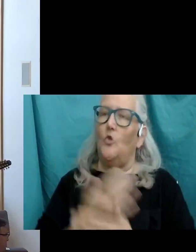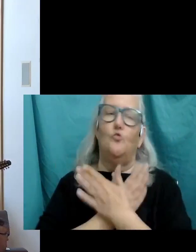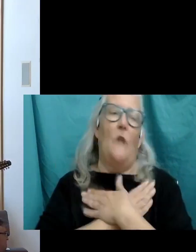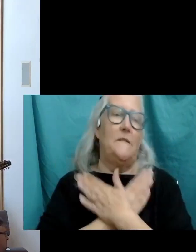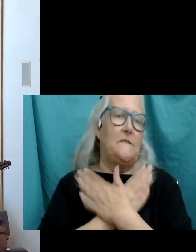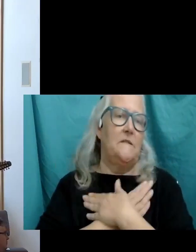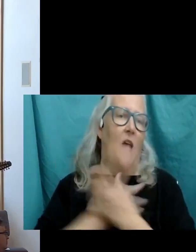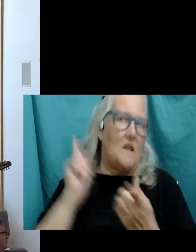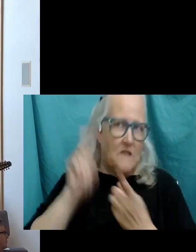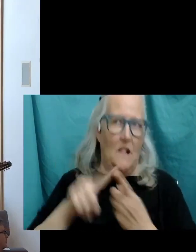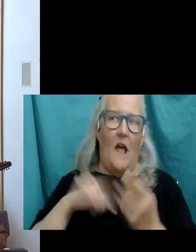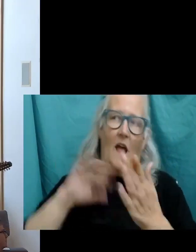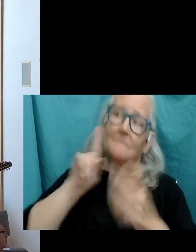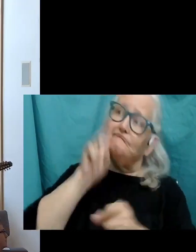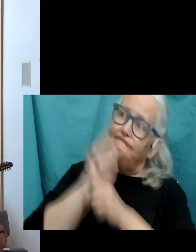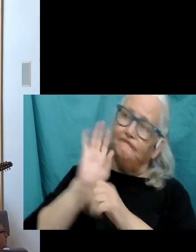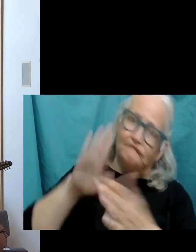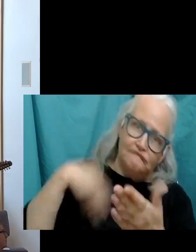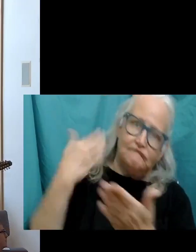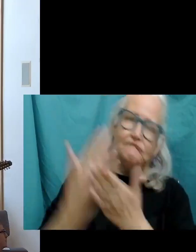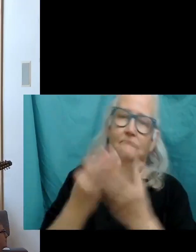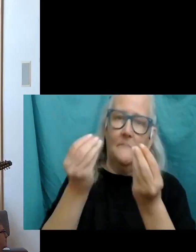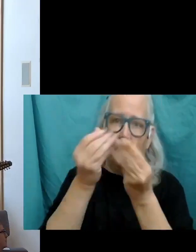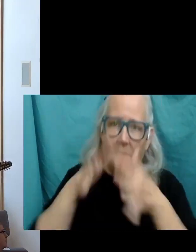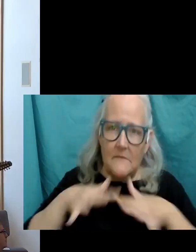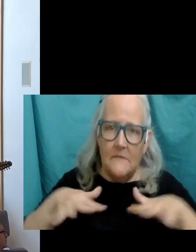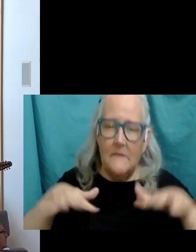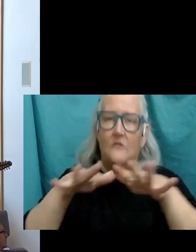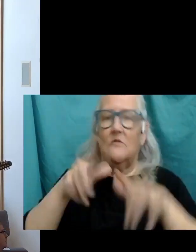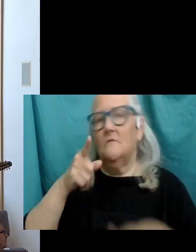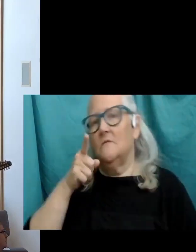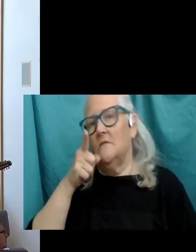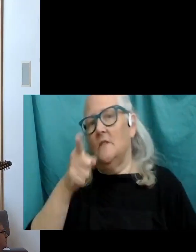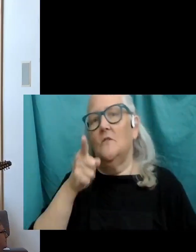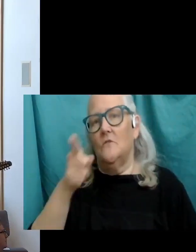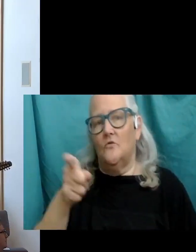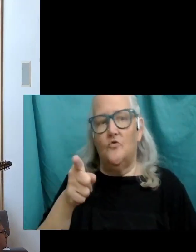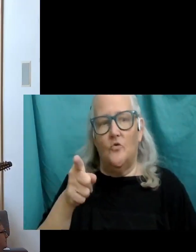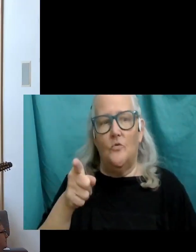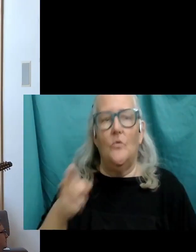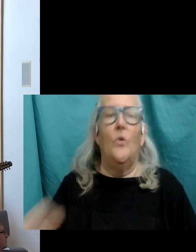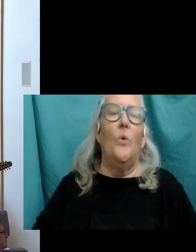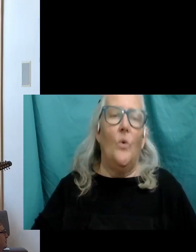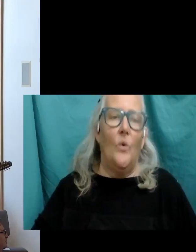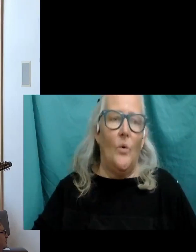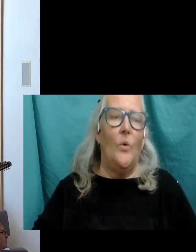I reach another shore.